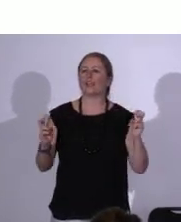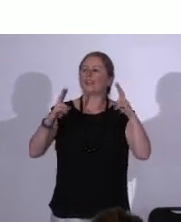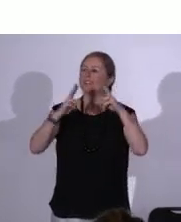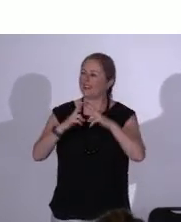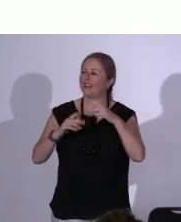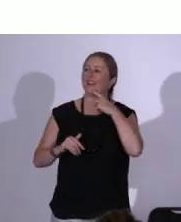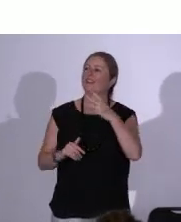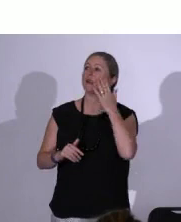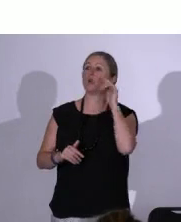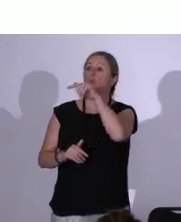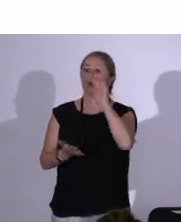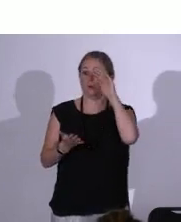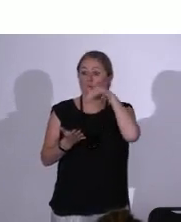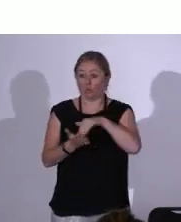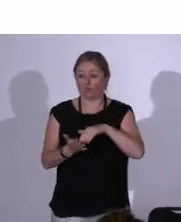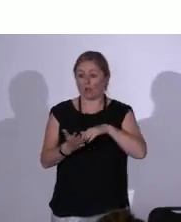onto country,